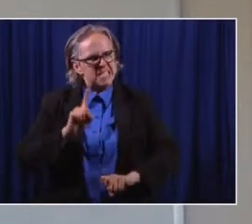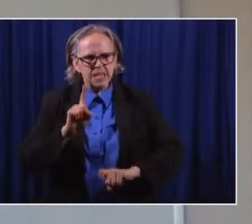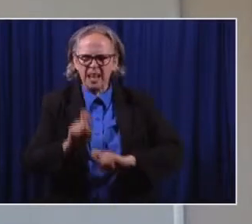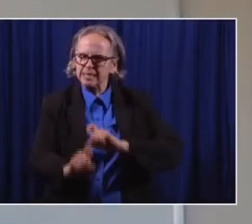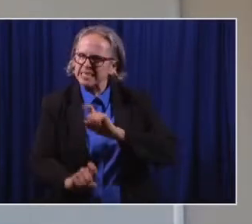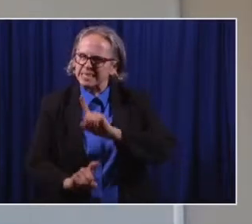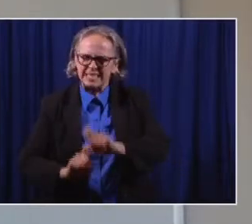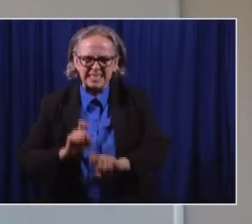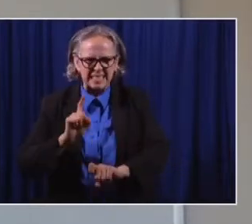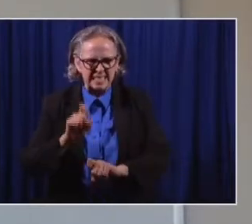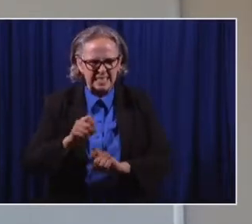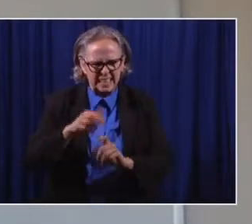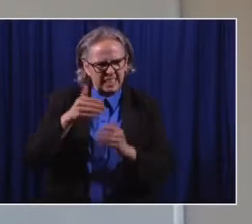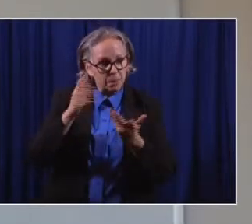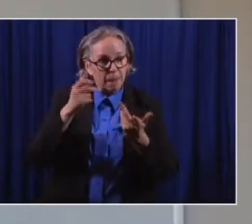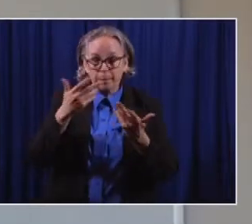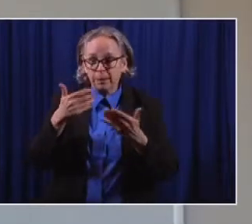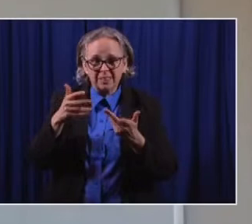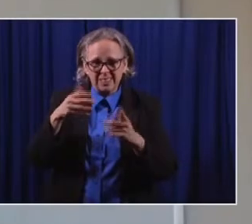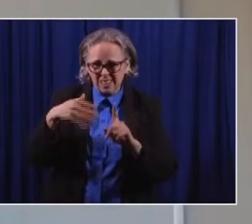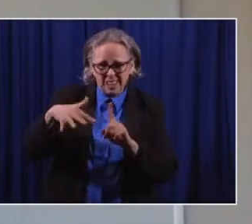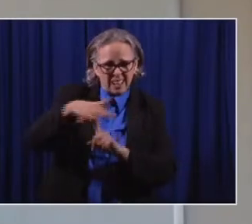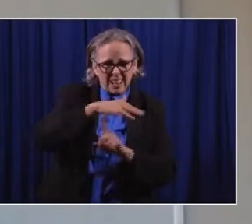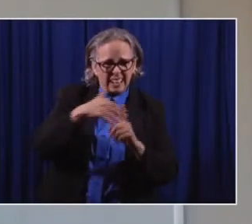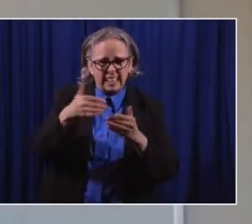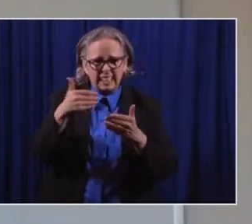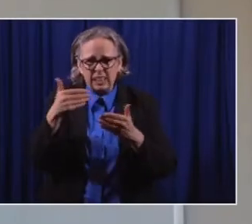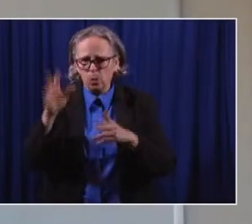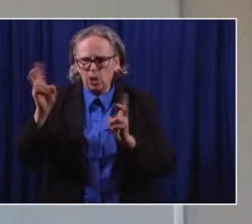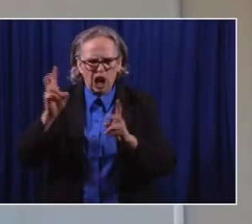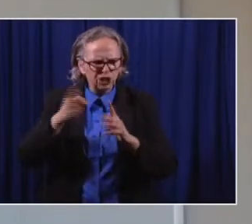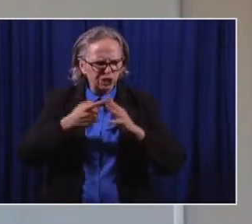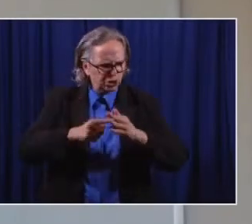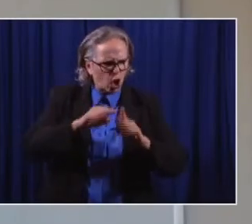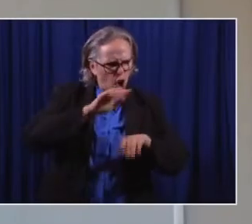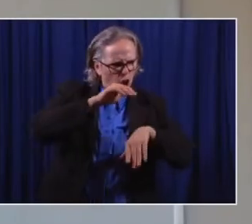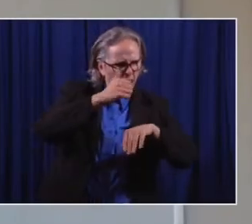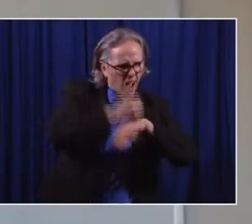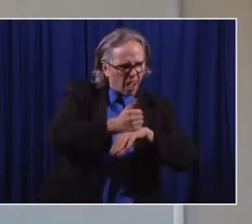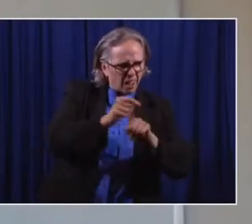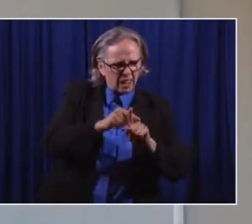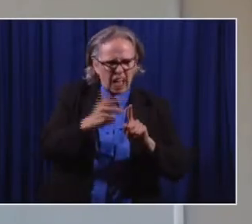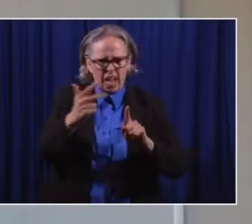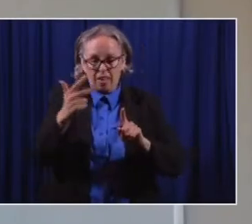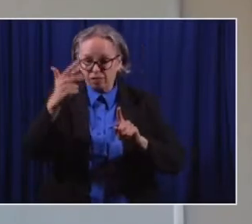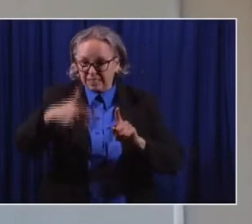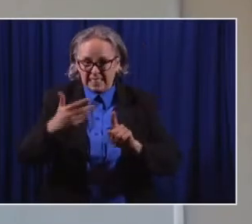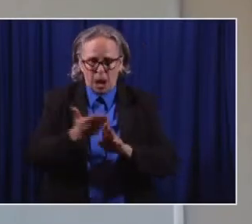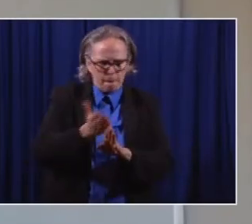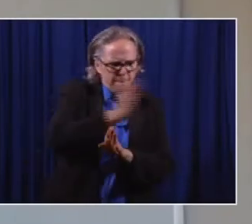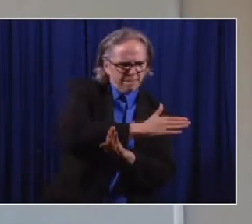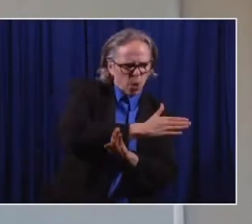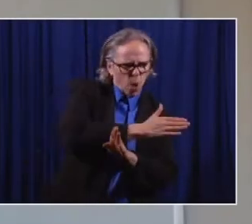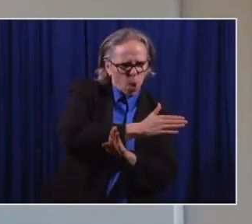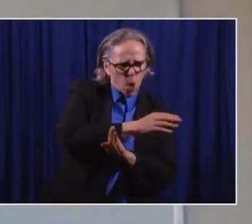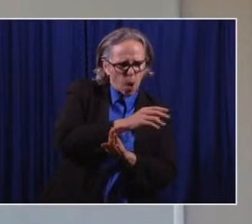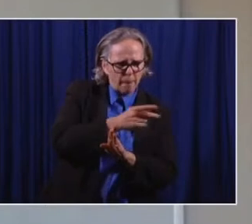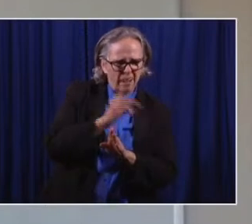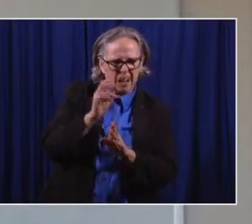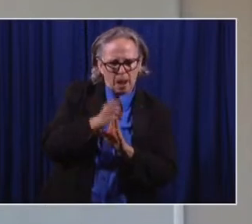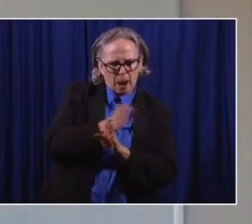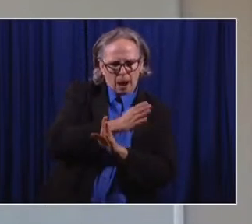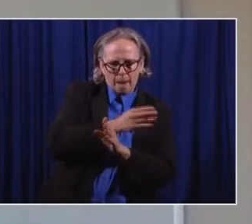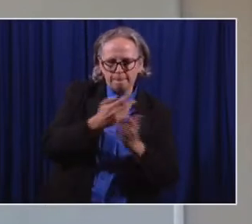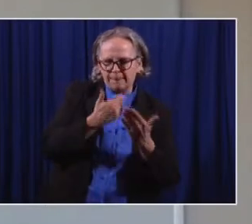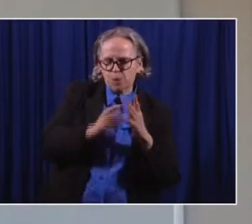So we got your symptom onset date. Let's go 3 days prior to that. That's when what we call the pre-symptomatic phase, and people are